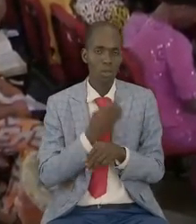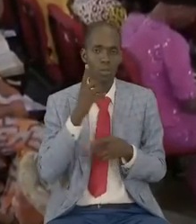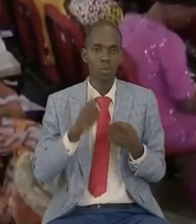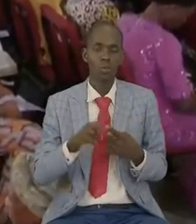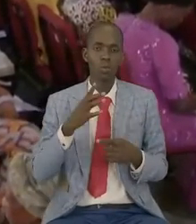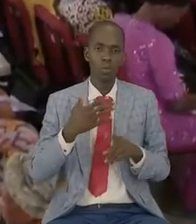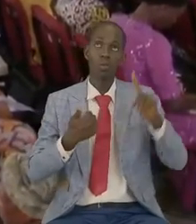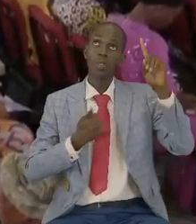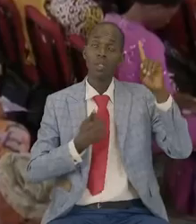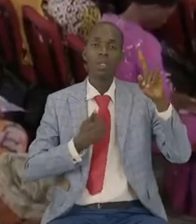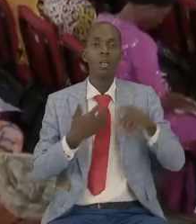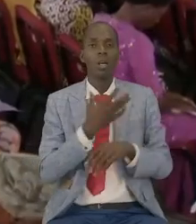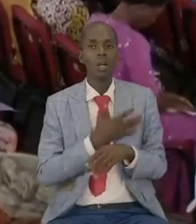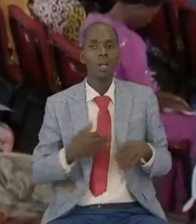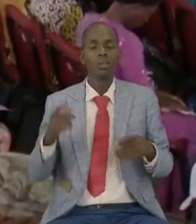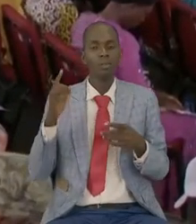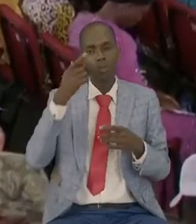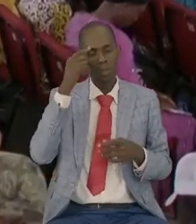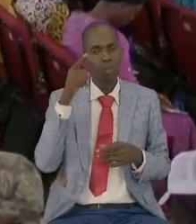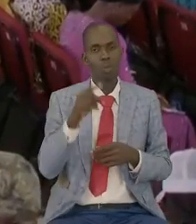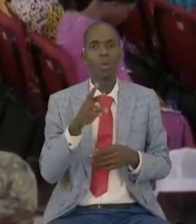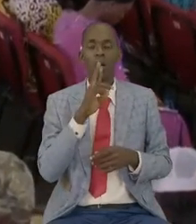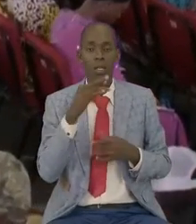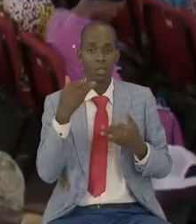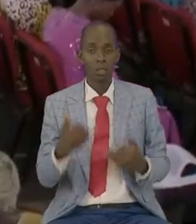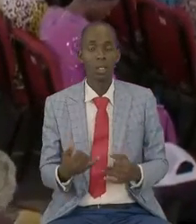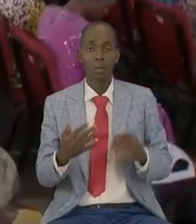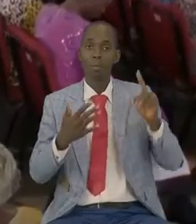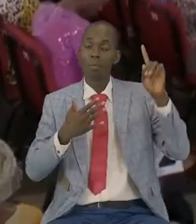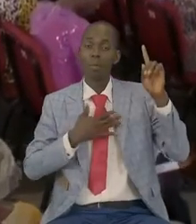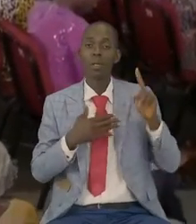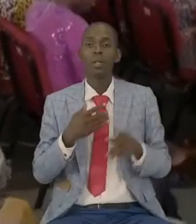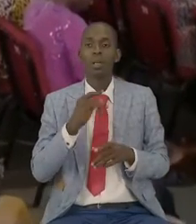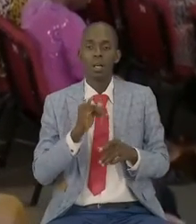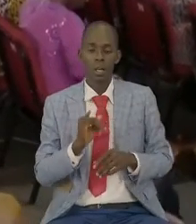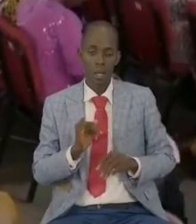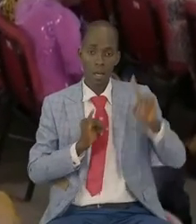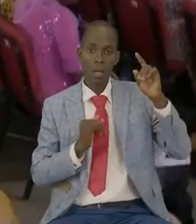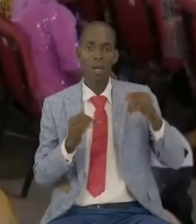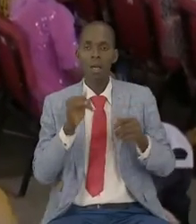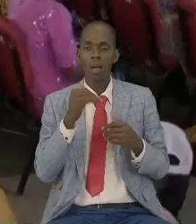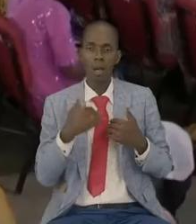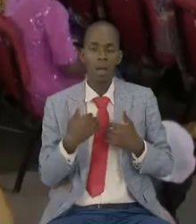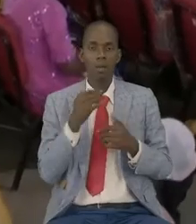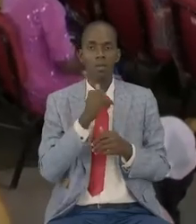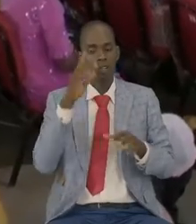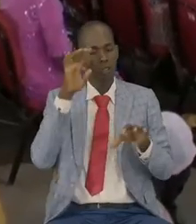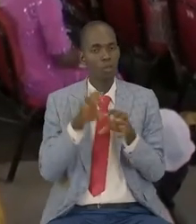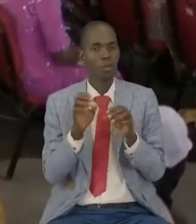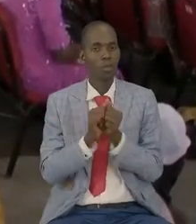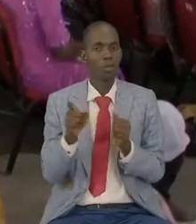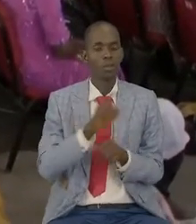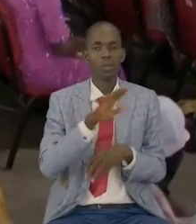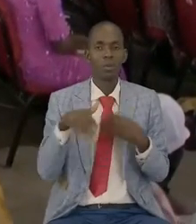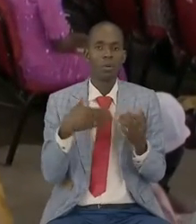myself. And because you now belong to me, I have a covenant with you. And all the provision